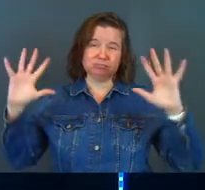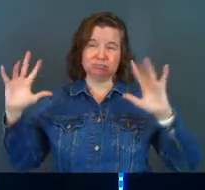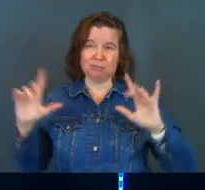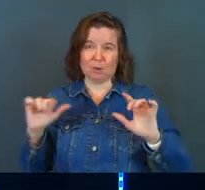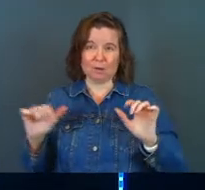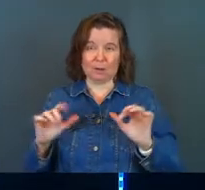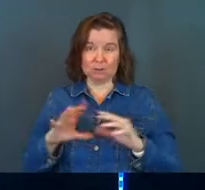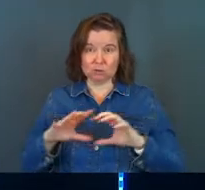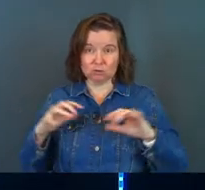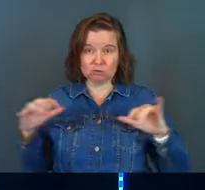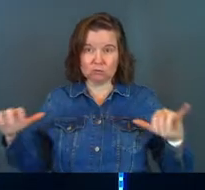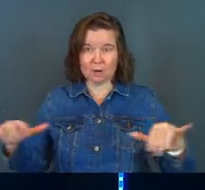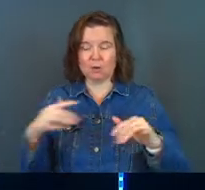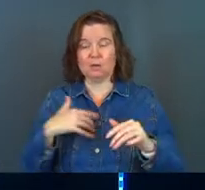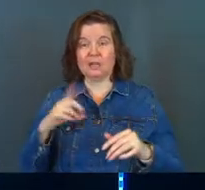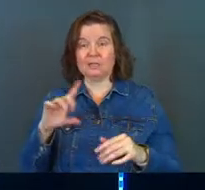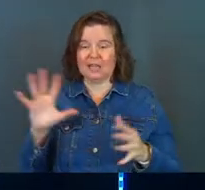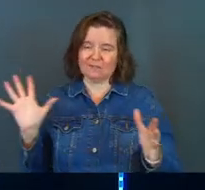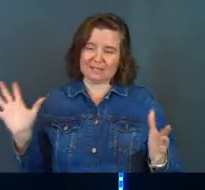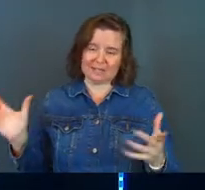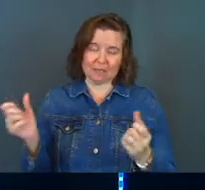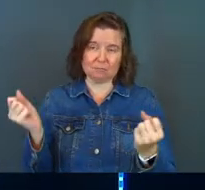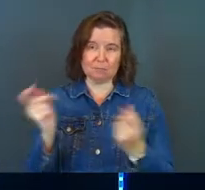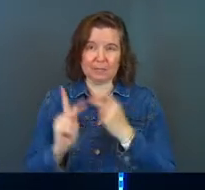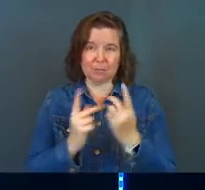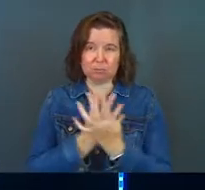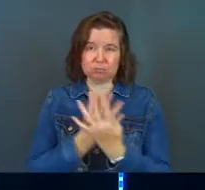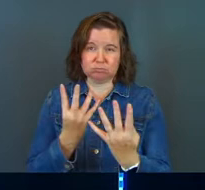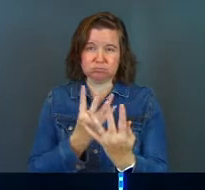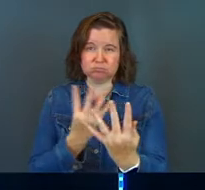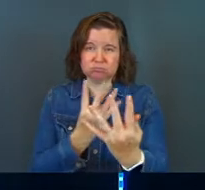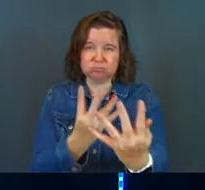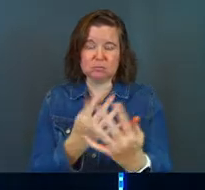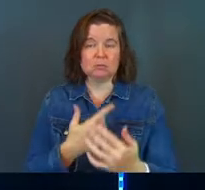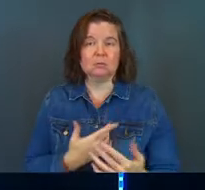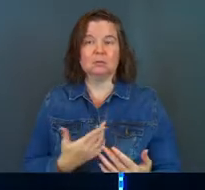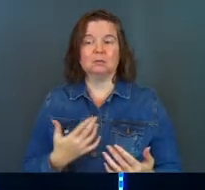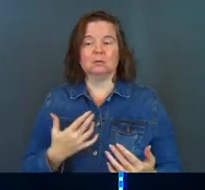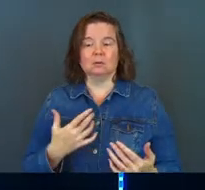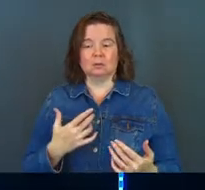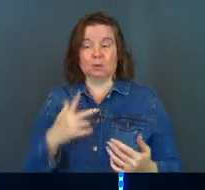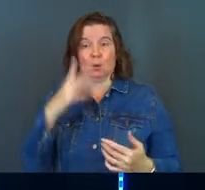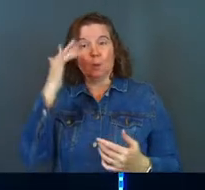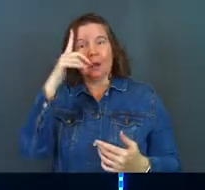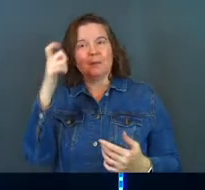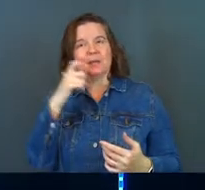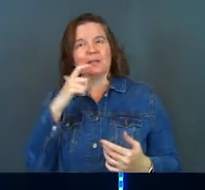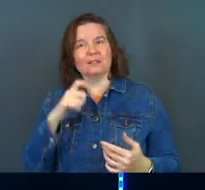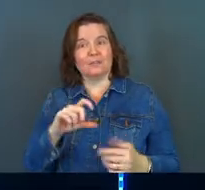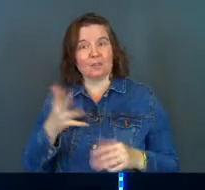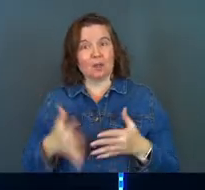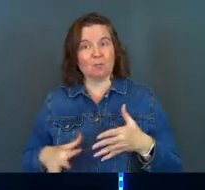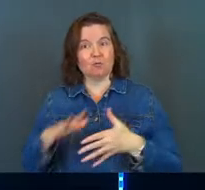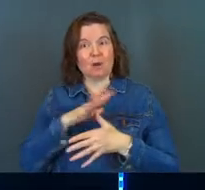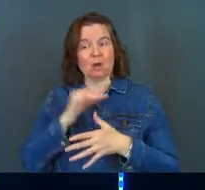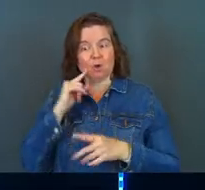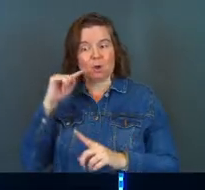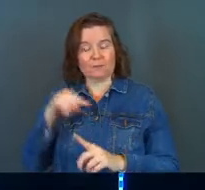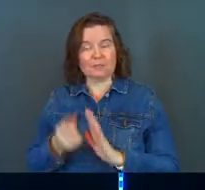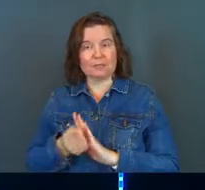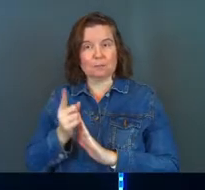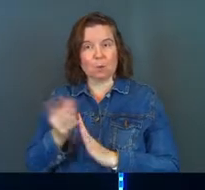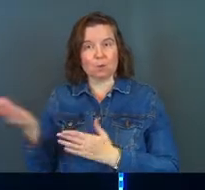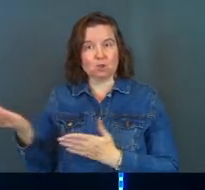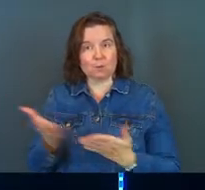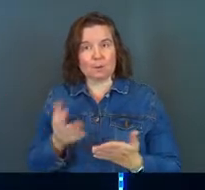around this crowd. And David gathers this many people unapologetically because of the priority of this